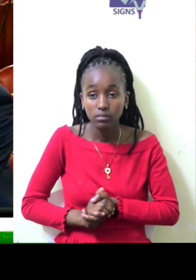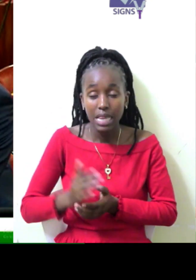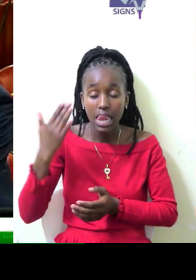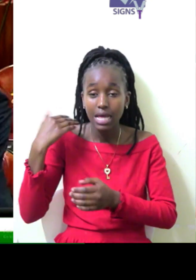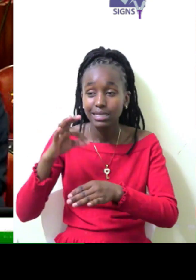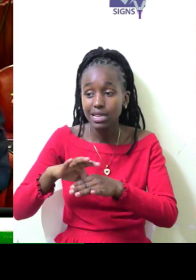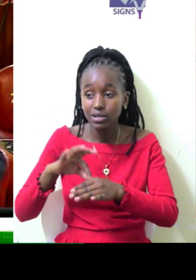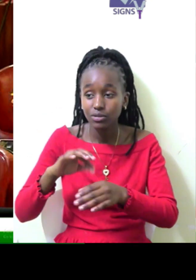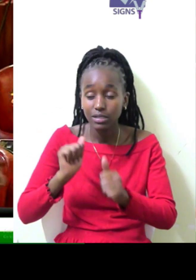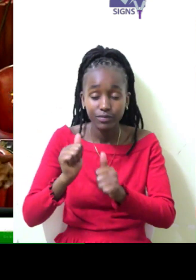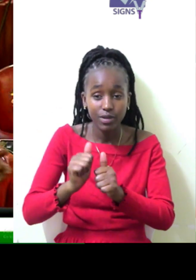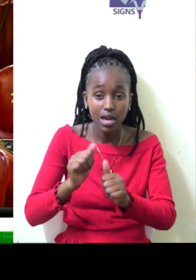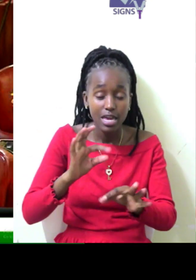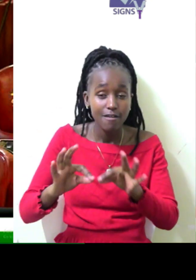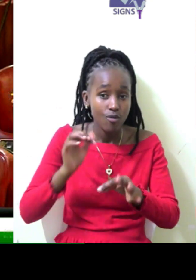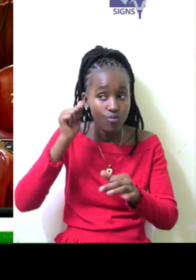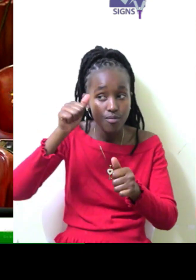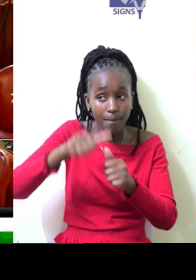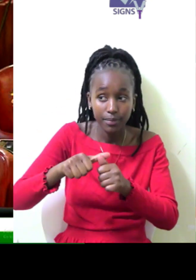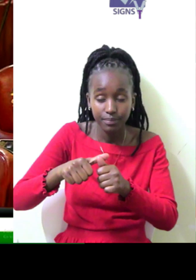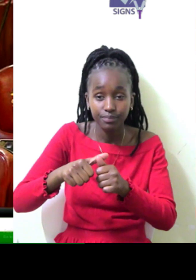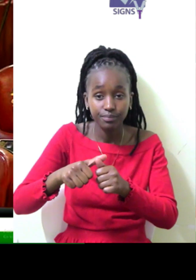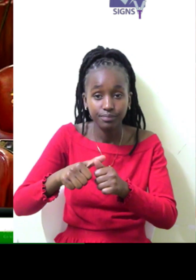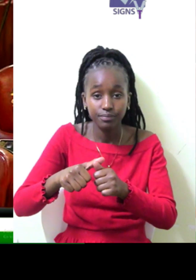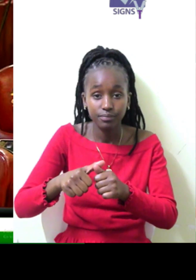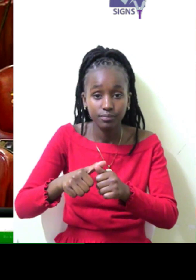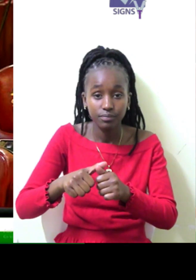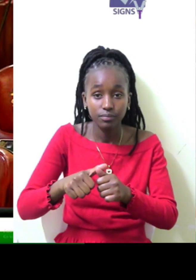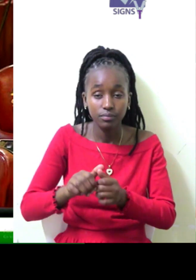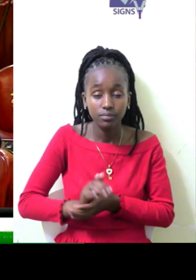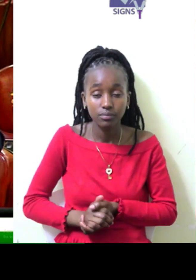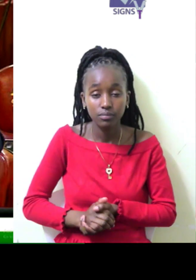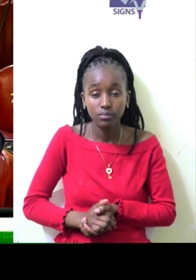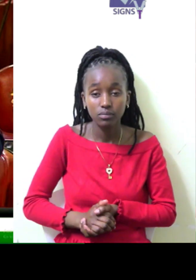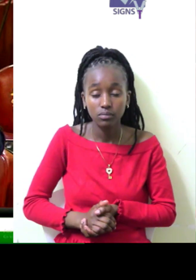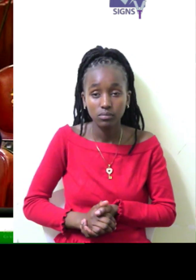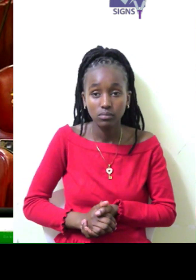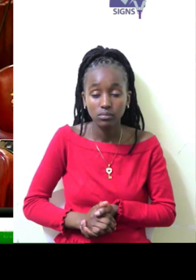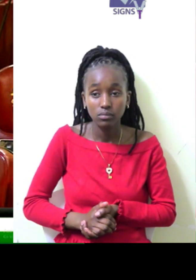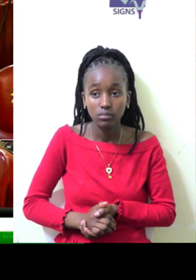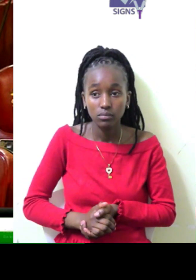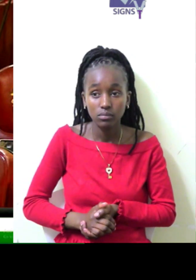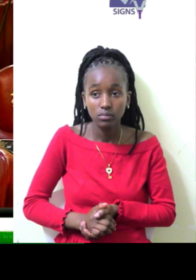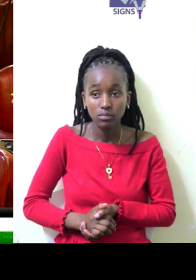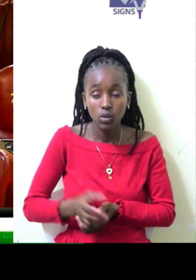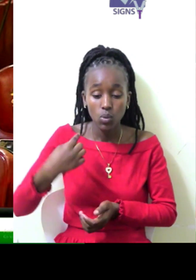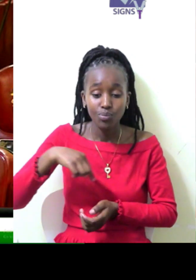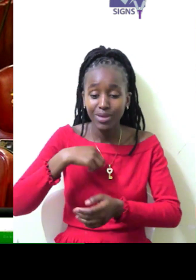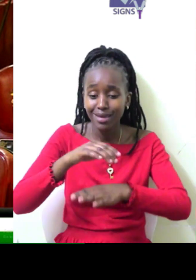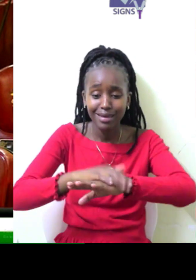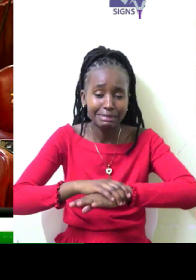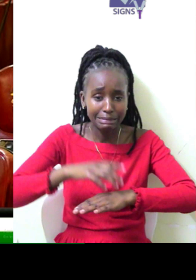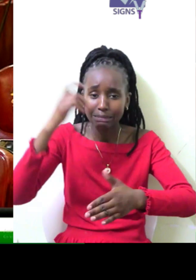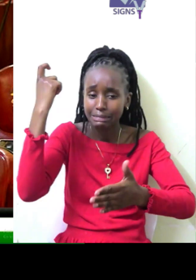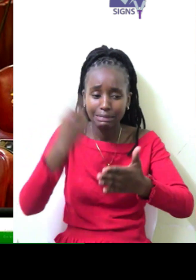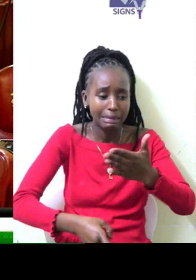elections, Honorable Speaker, you remember when we were approaching, we were just hit with very big taxation claims,